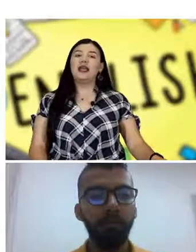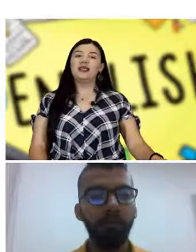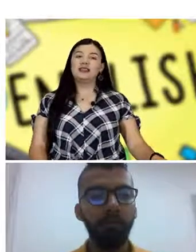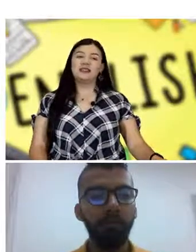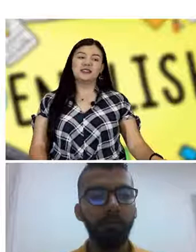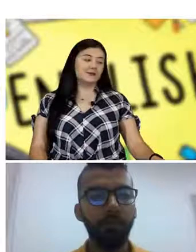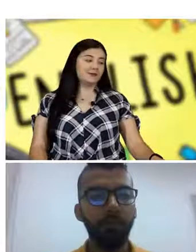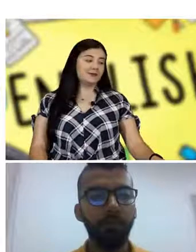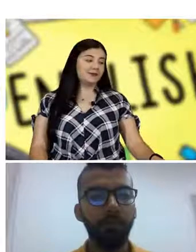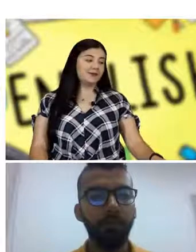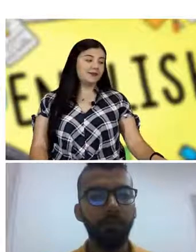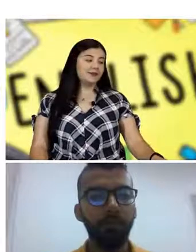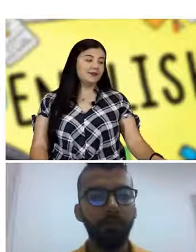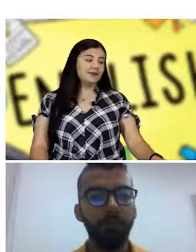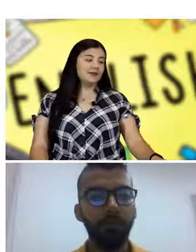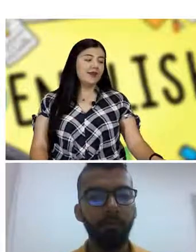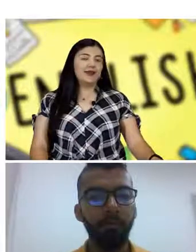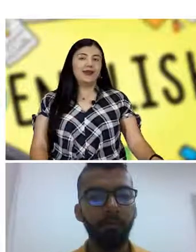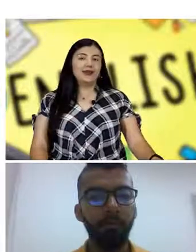body is